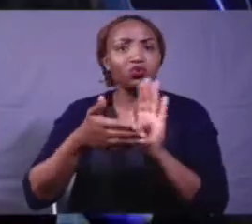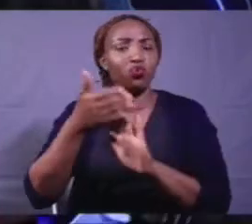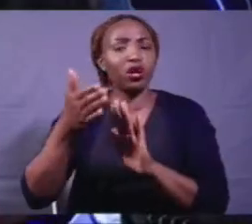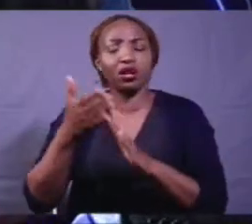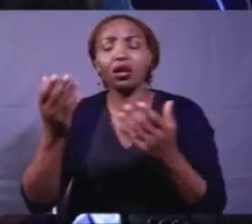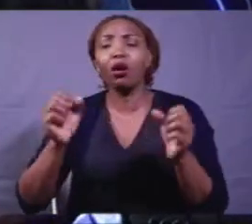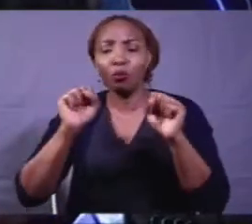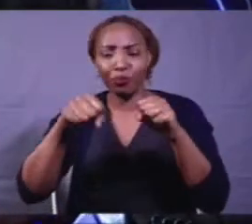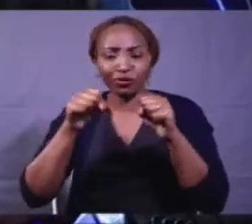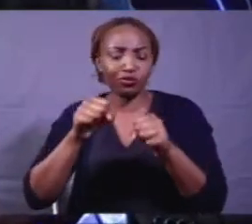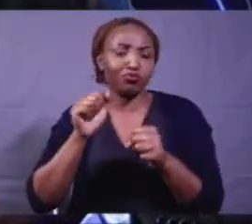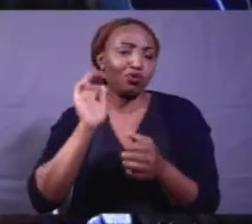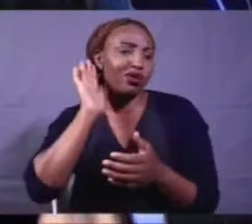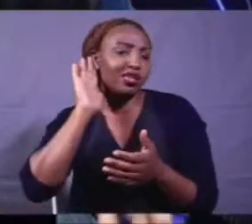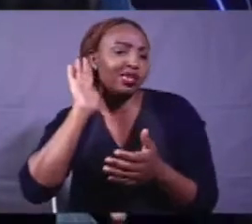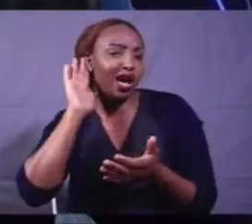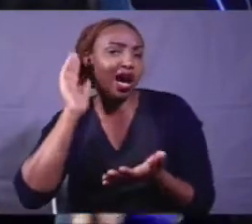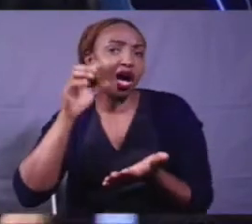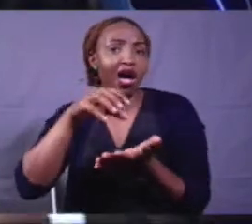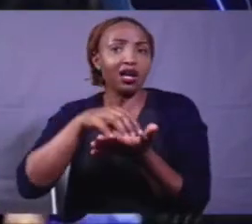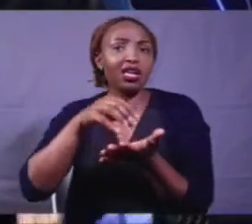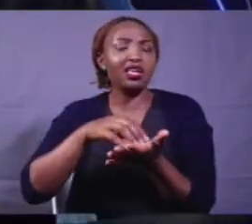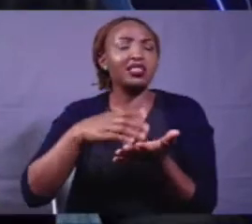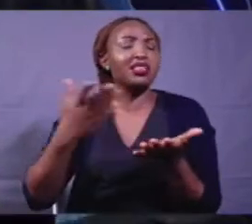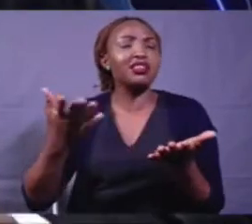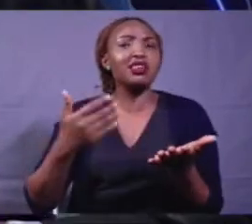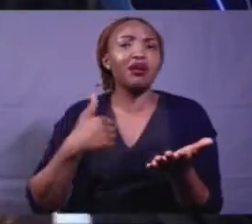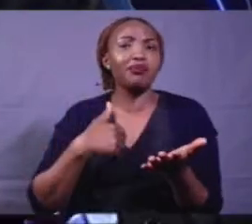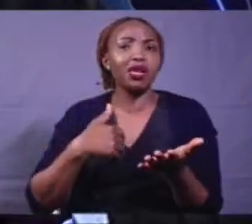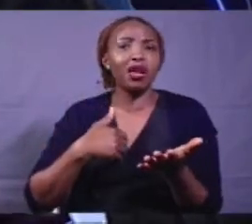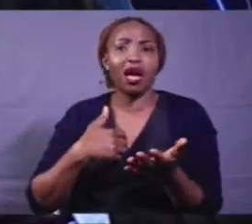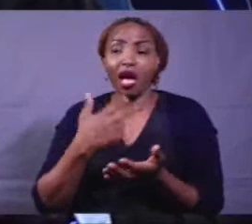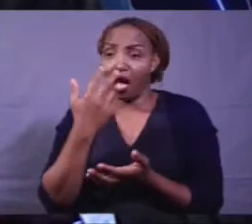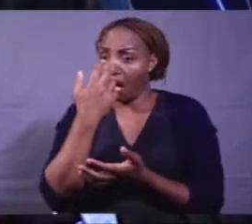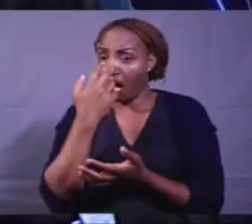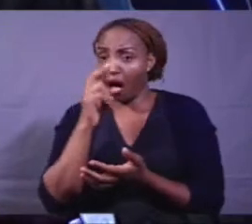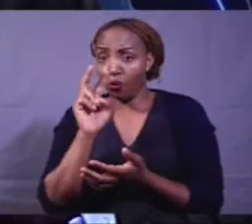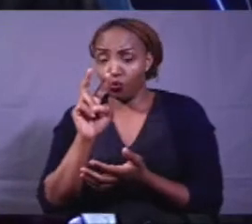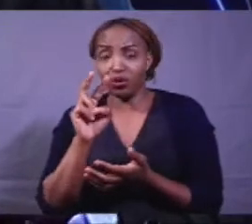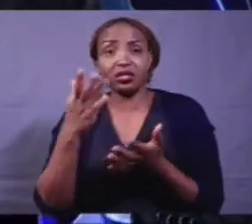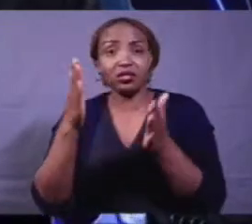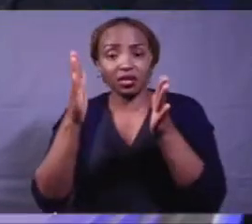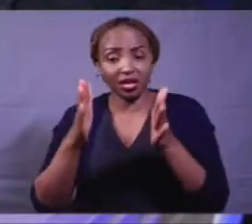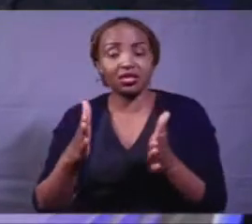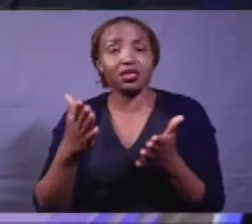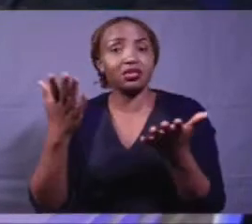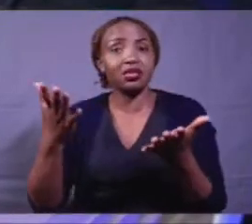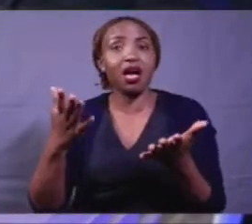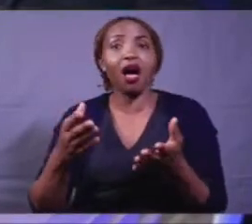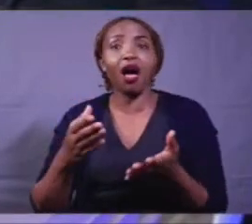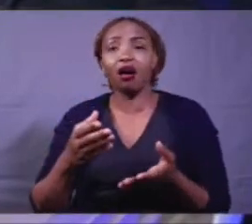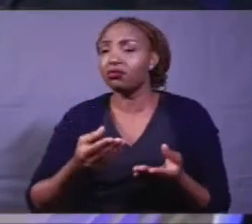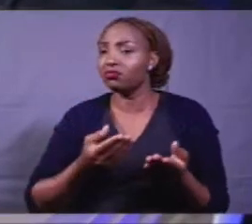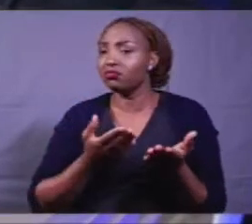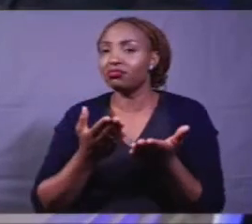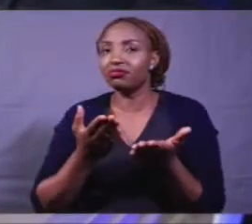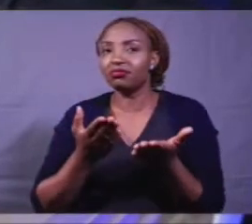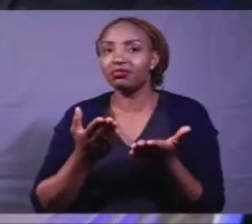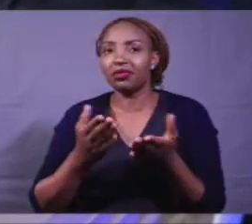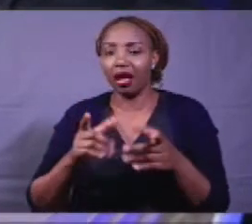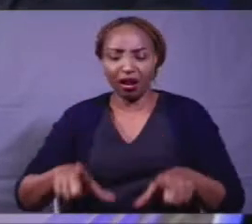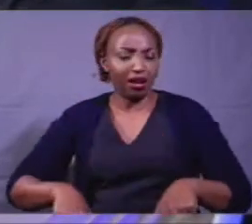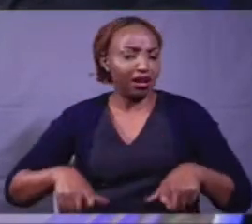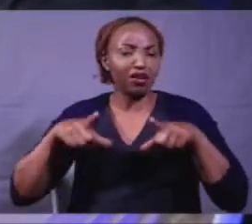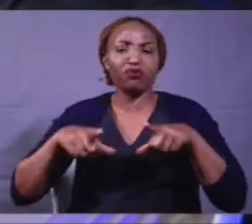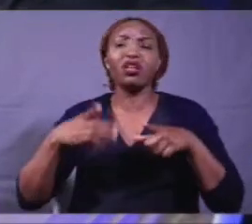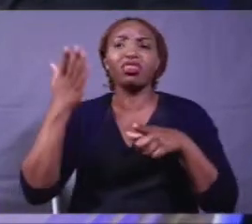I have a witness who's living in America, and they can participate in a case here in Kenya, saving them thousands of shillings, flying in and out to attend